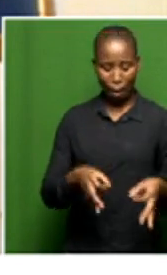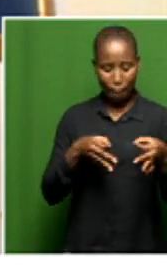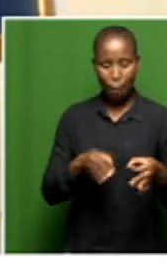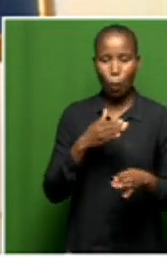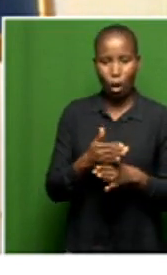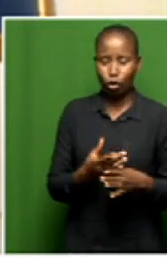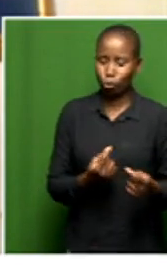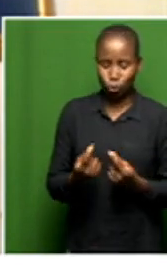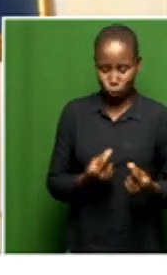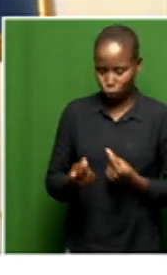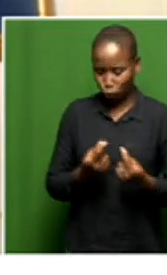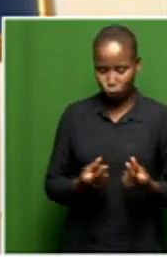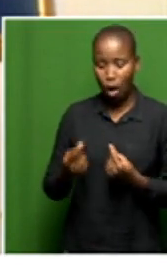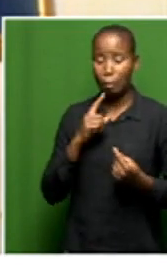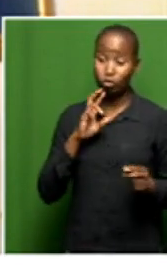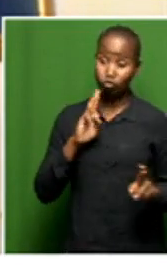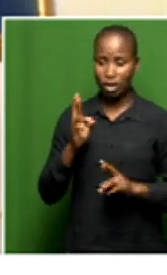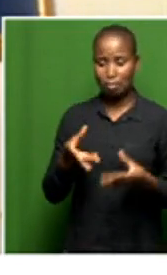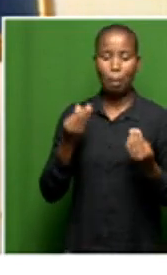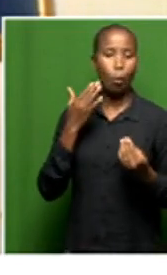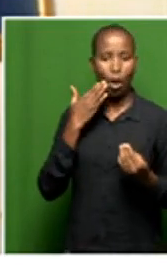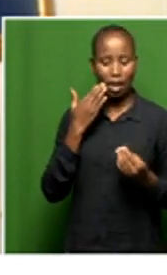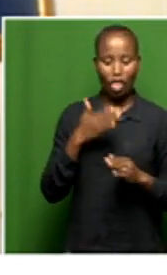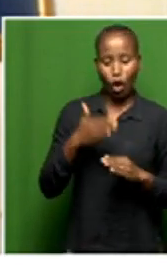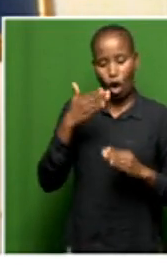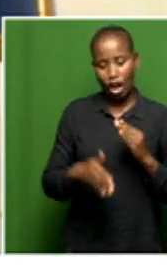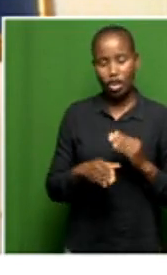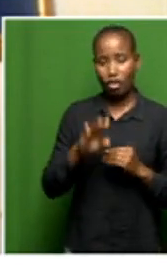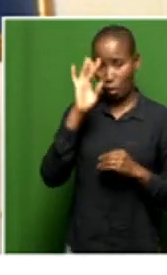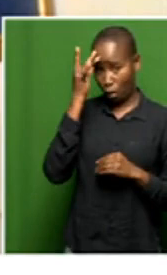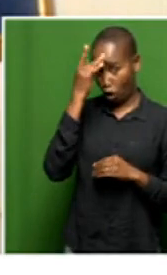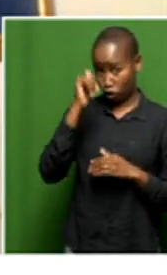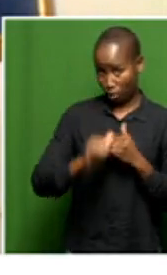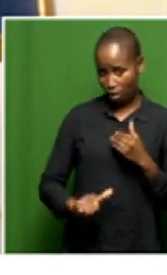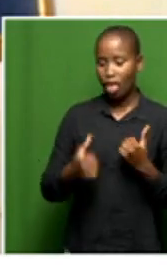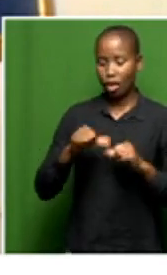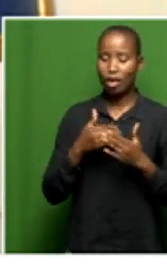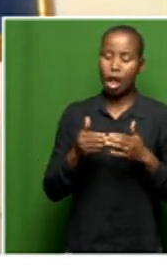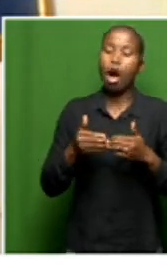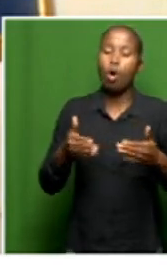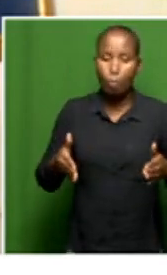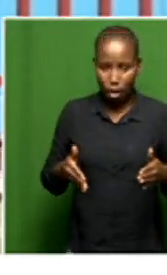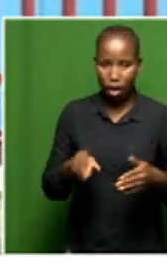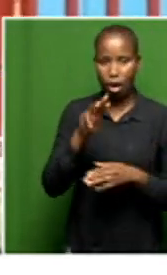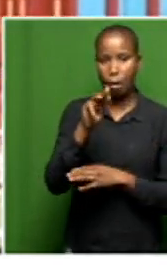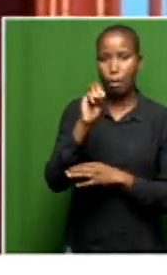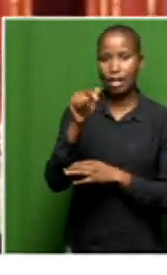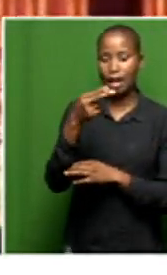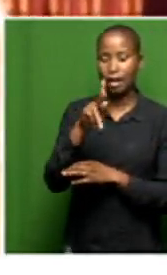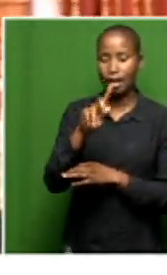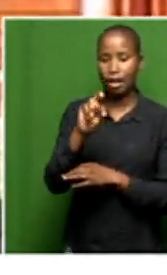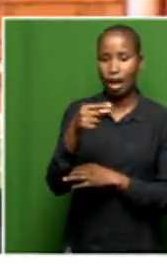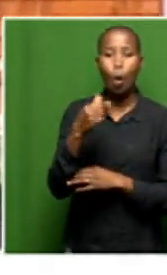it ready by no later than end of March. We can open Mohlakeng Old Age Home by the beginning of